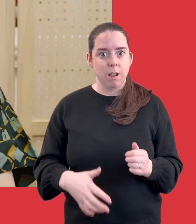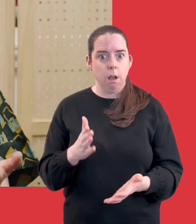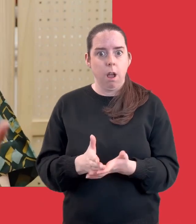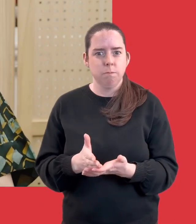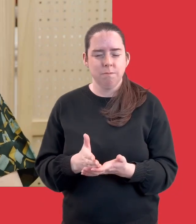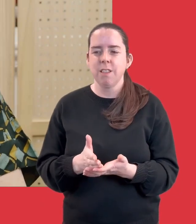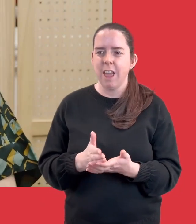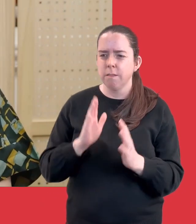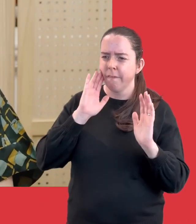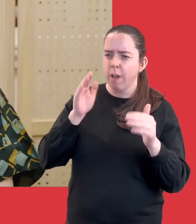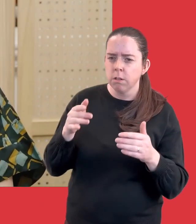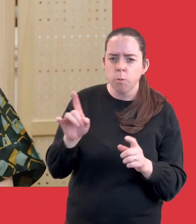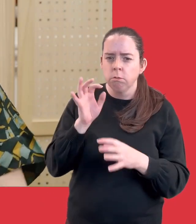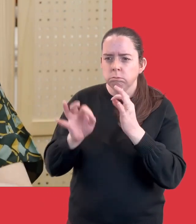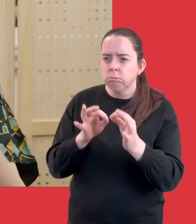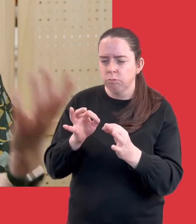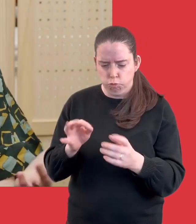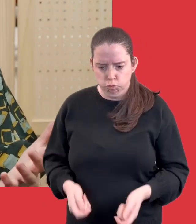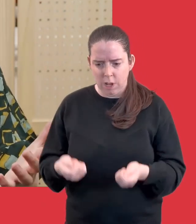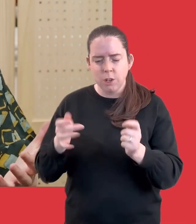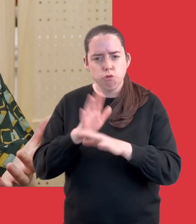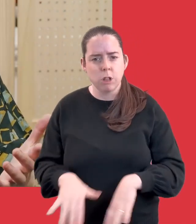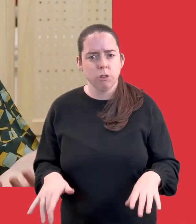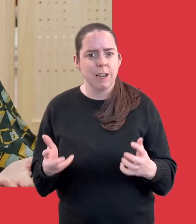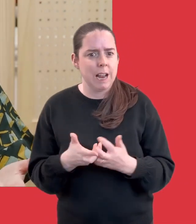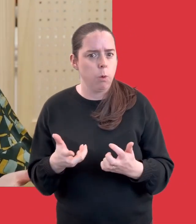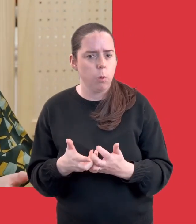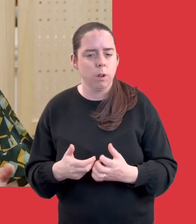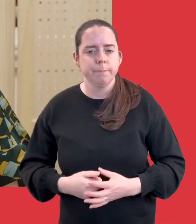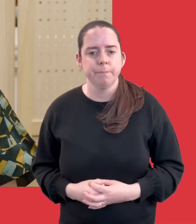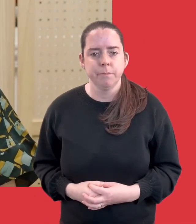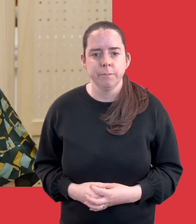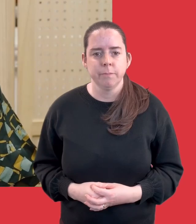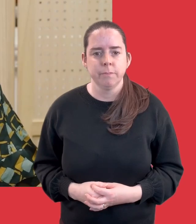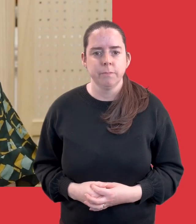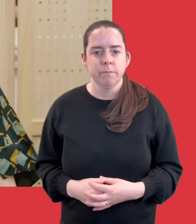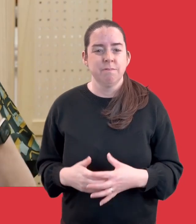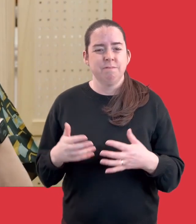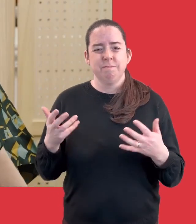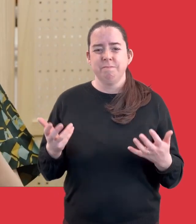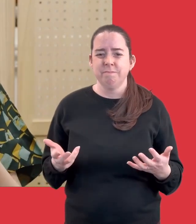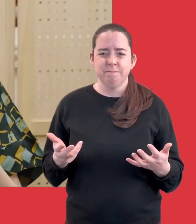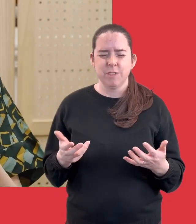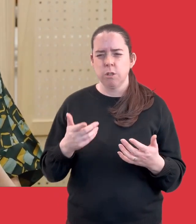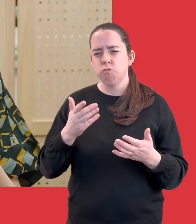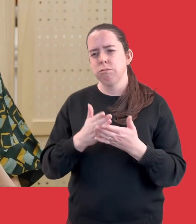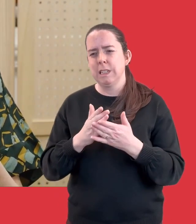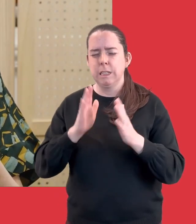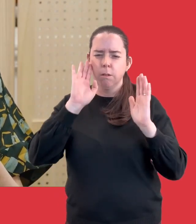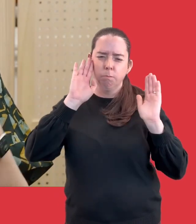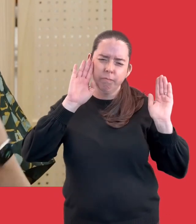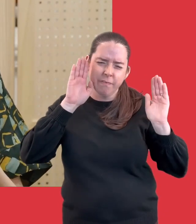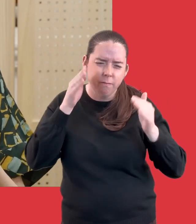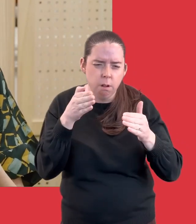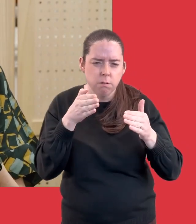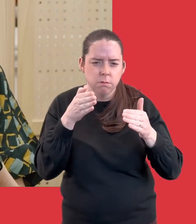you got pregnant, then, your life would be about raising children. And there was such a sort of narrow definition